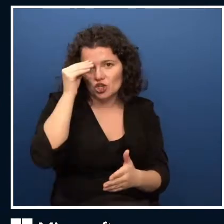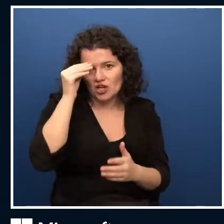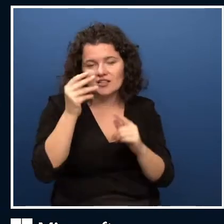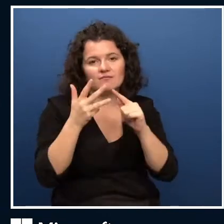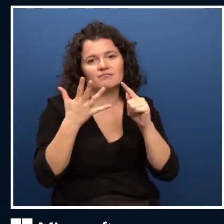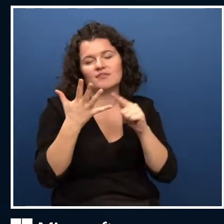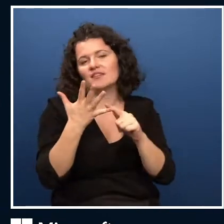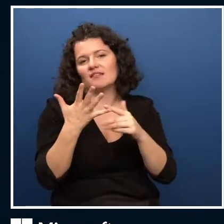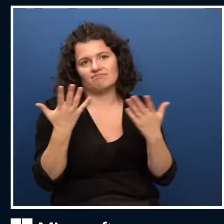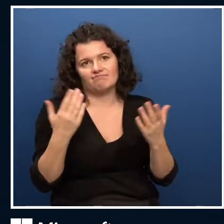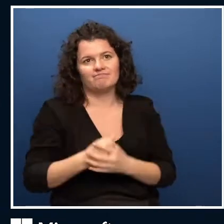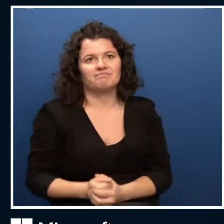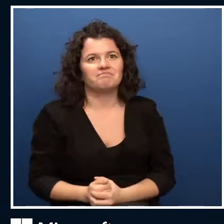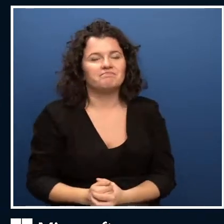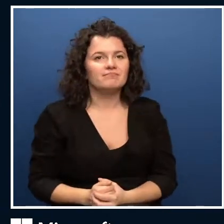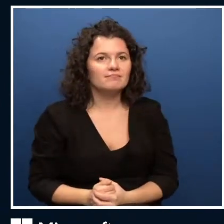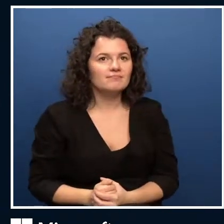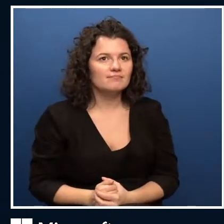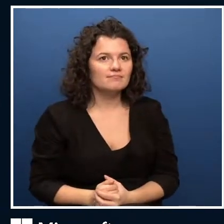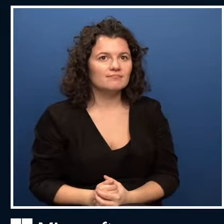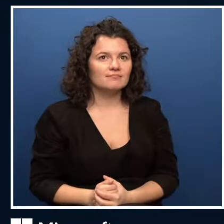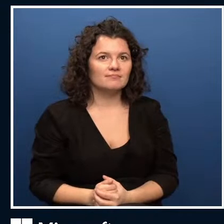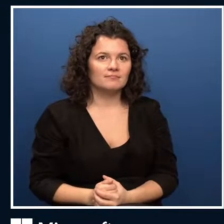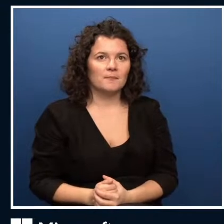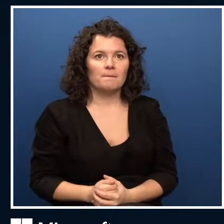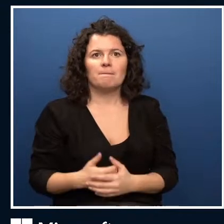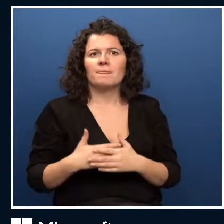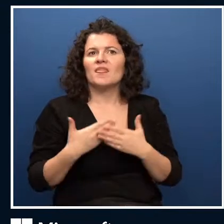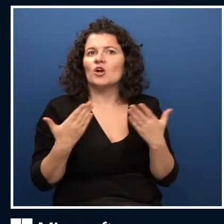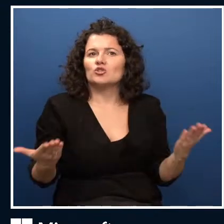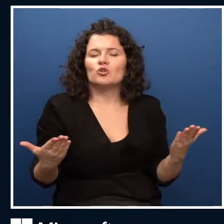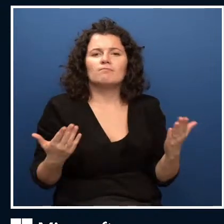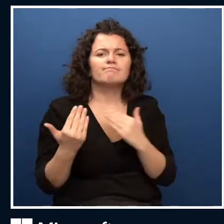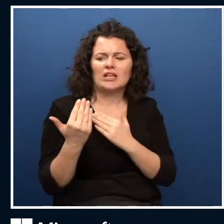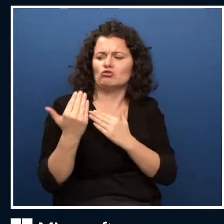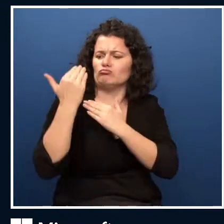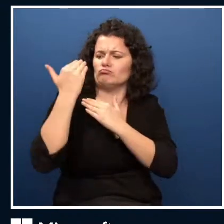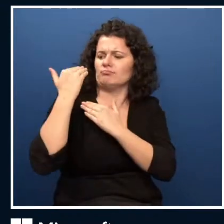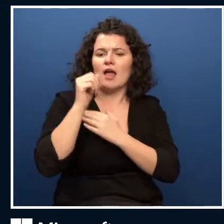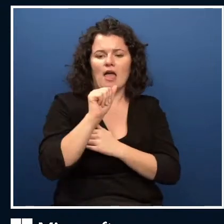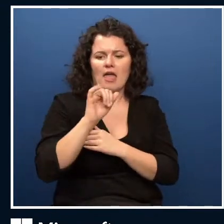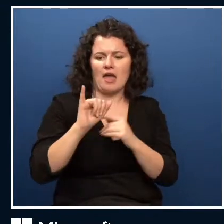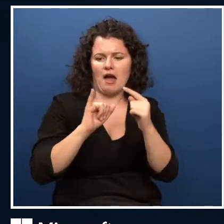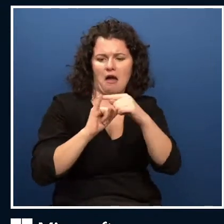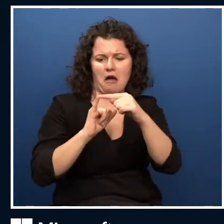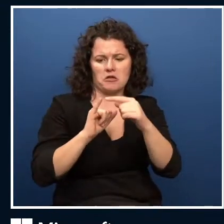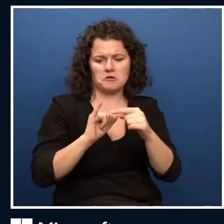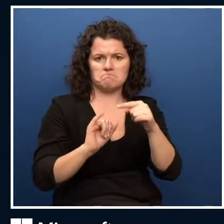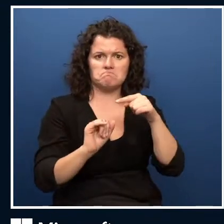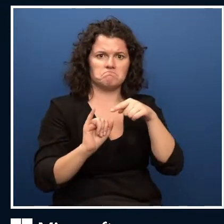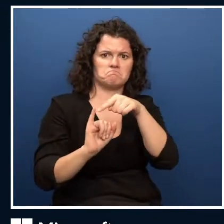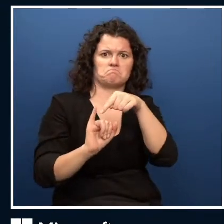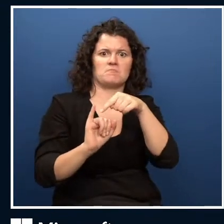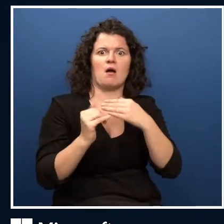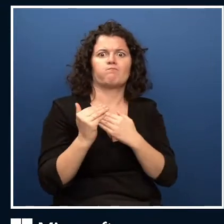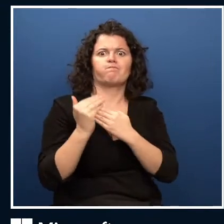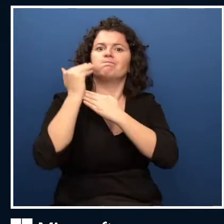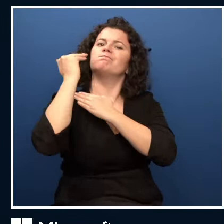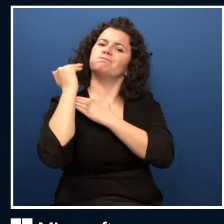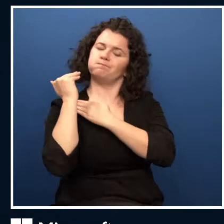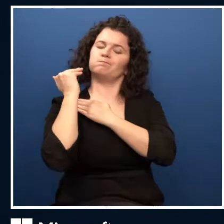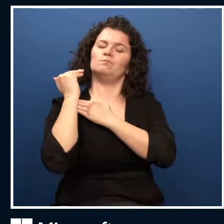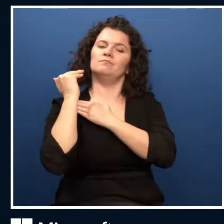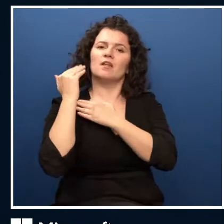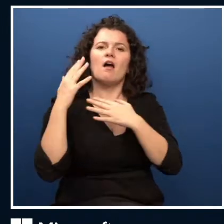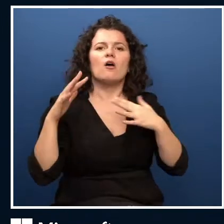So let me start with the idea of responsible AI. So the development of AI is creating new opportunities